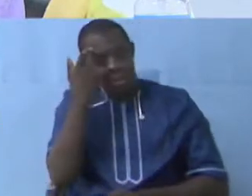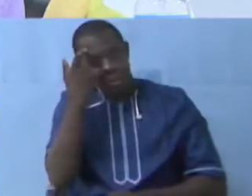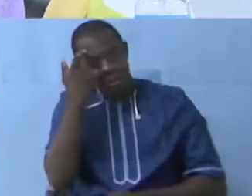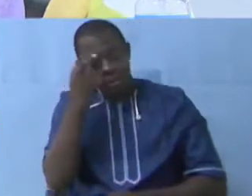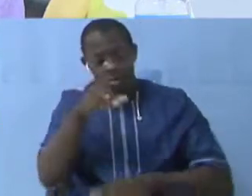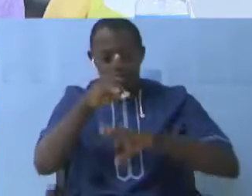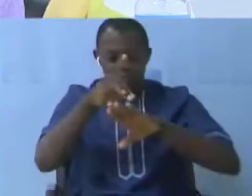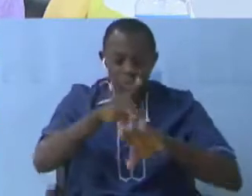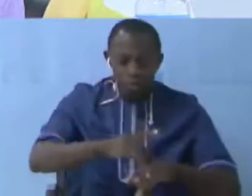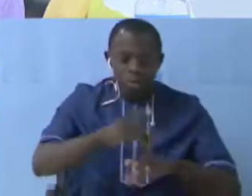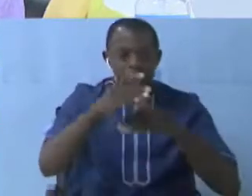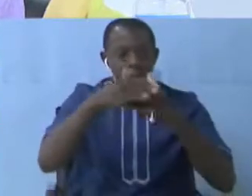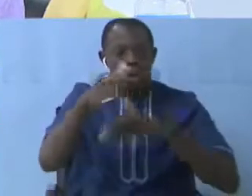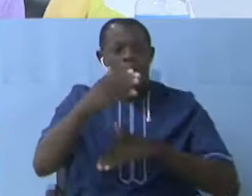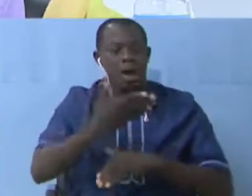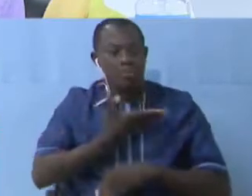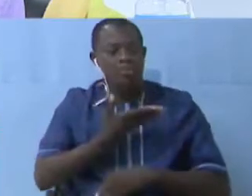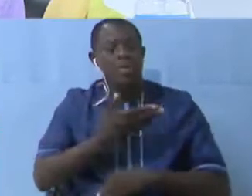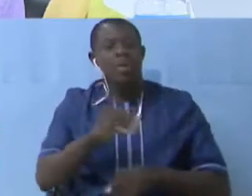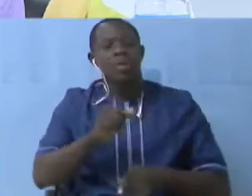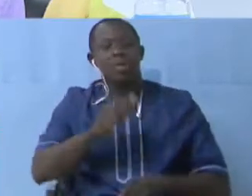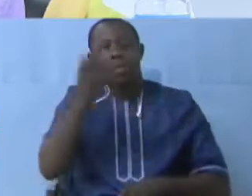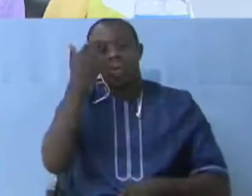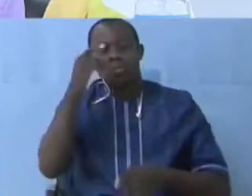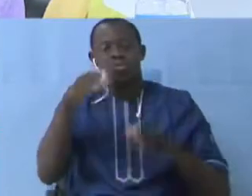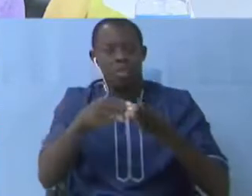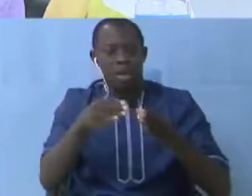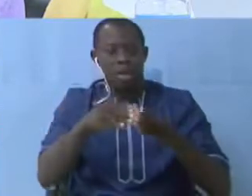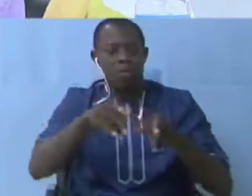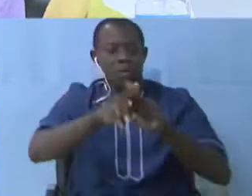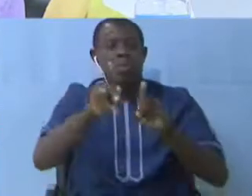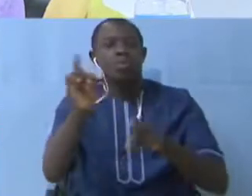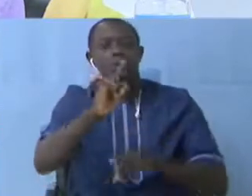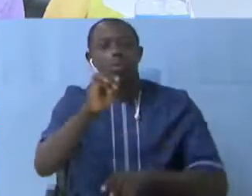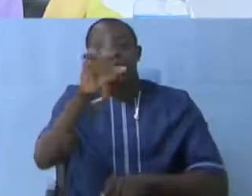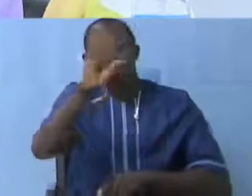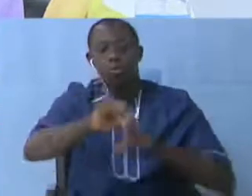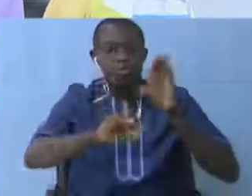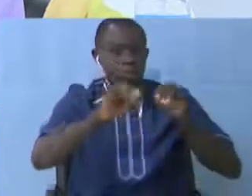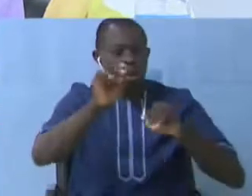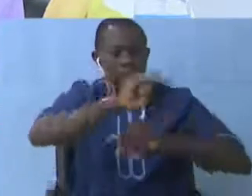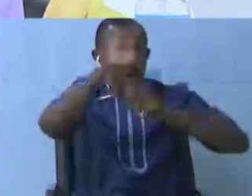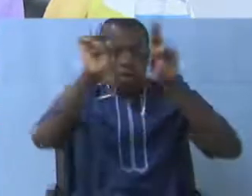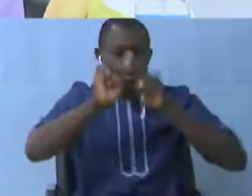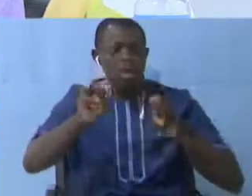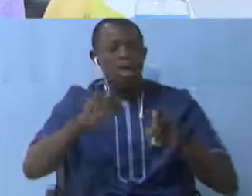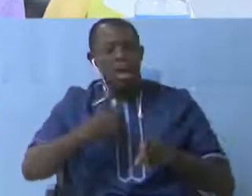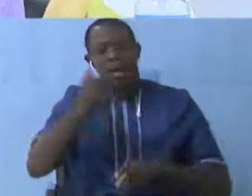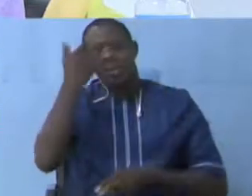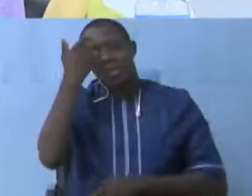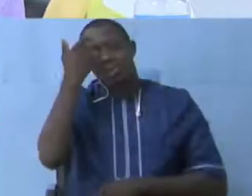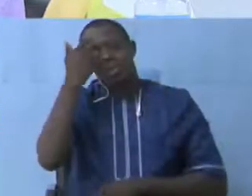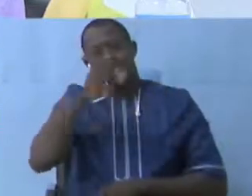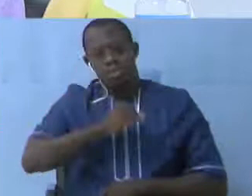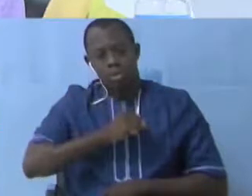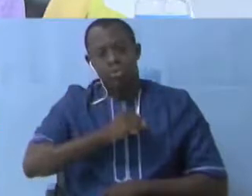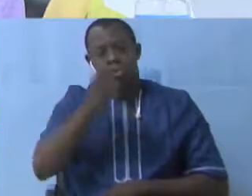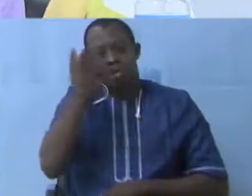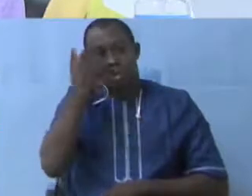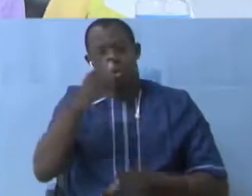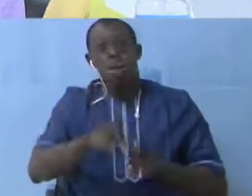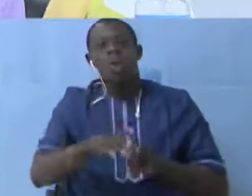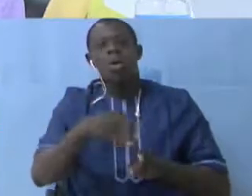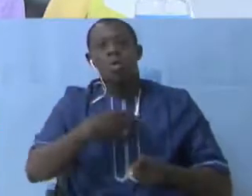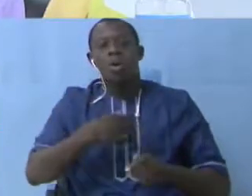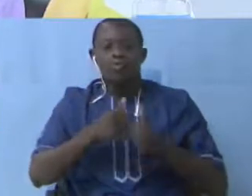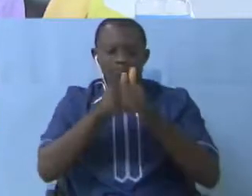such, and coupled with what was done internationally, I think he decided that he will explore